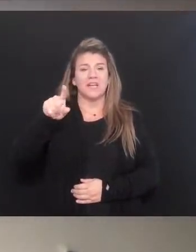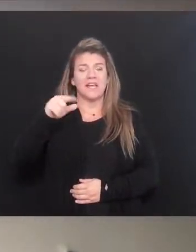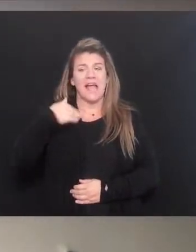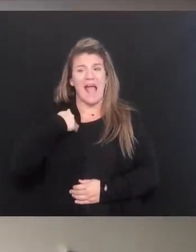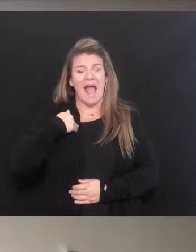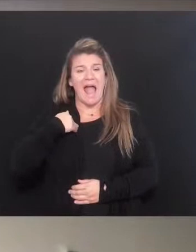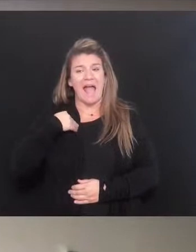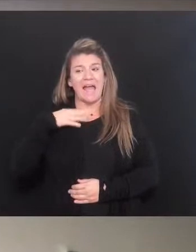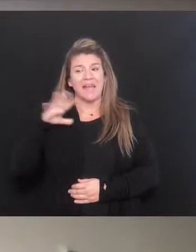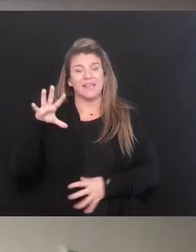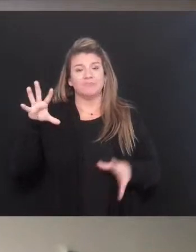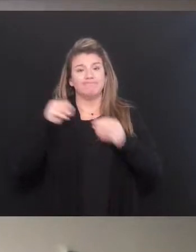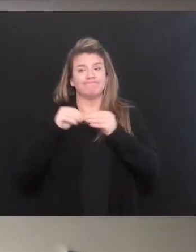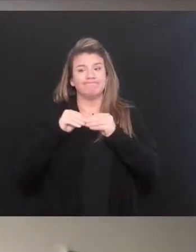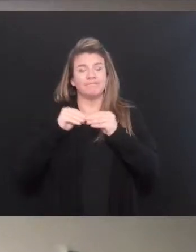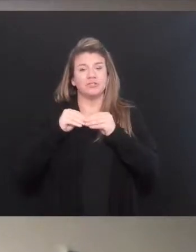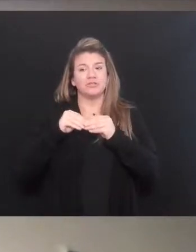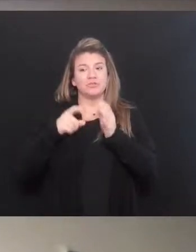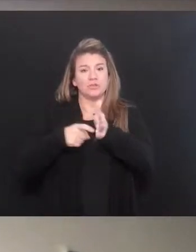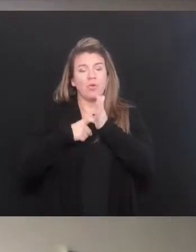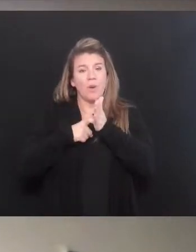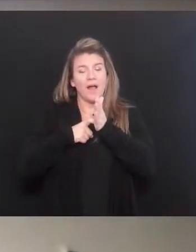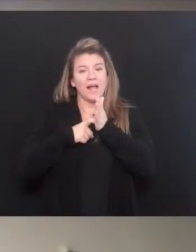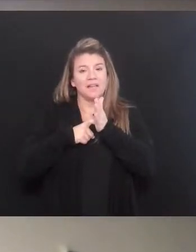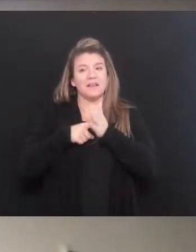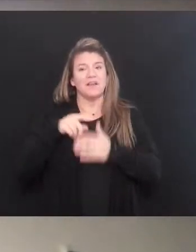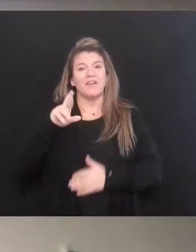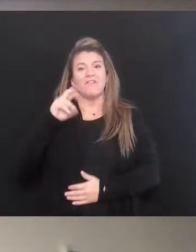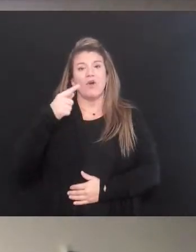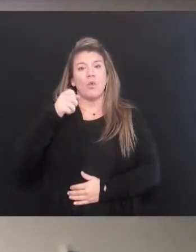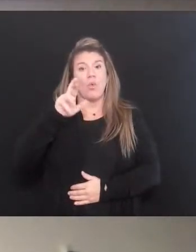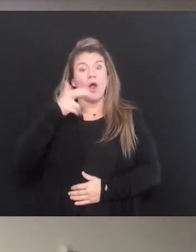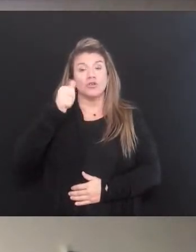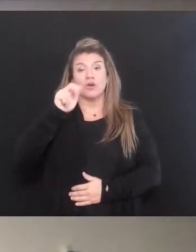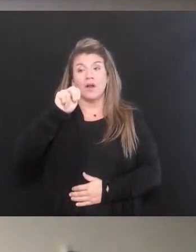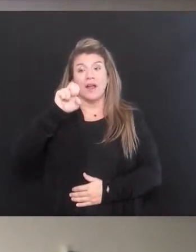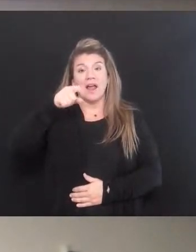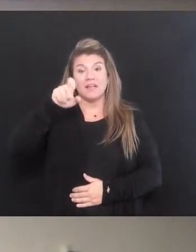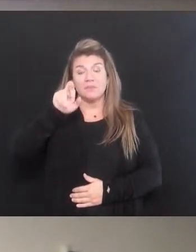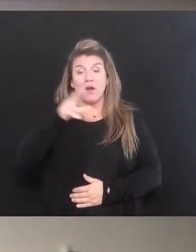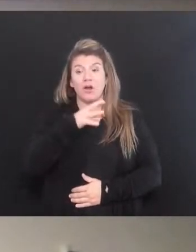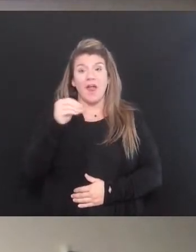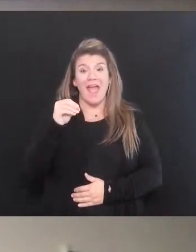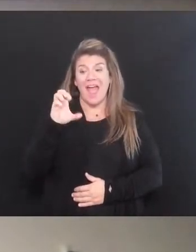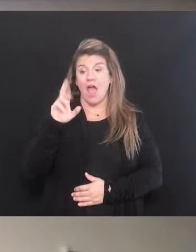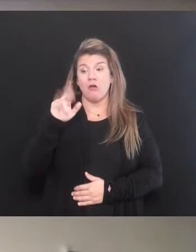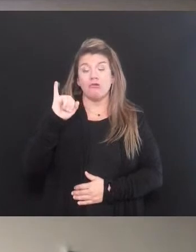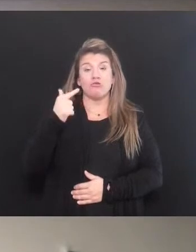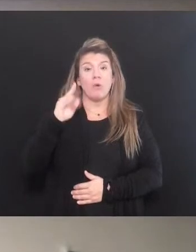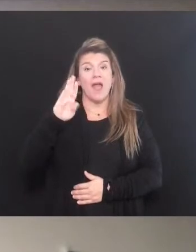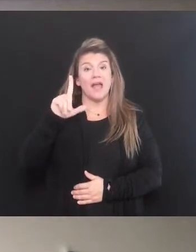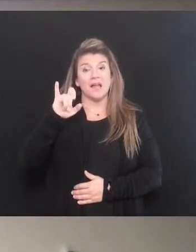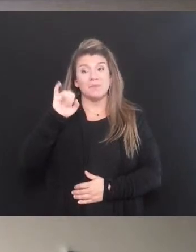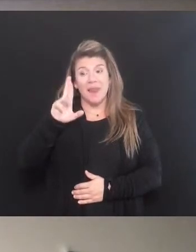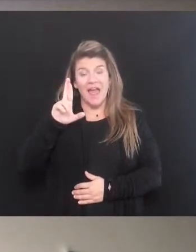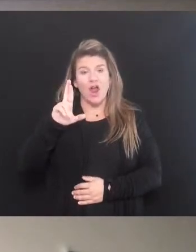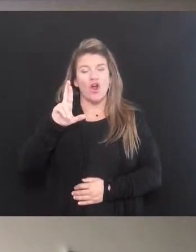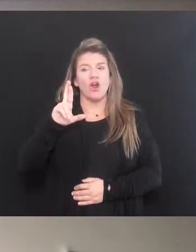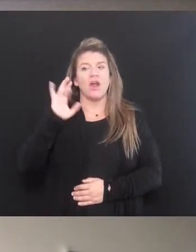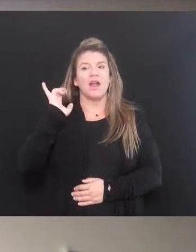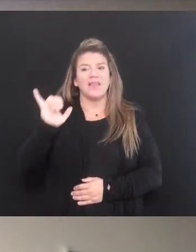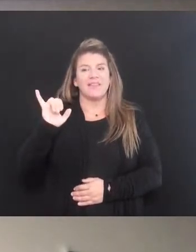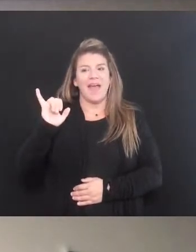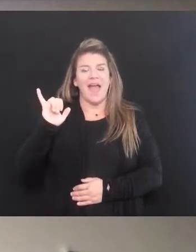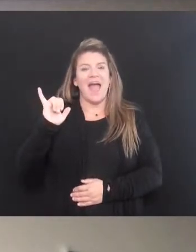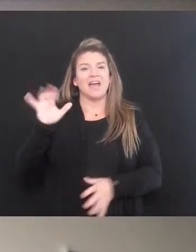at the request of House Speaker Roger Hanshaw and Senate President Craig Blair. Released that advisory